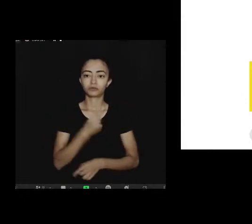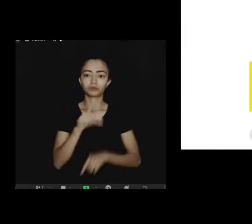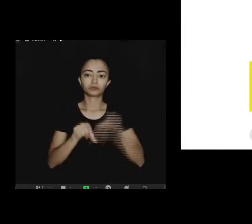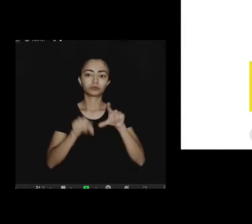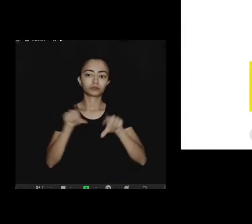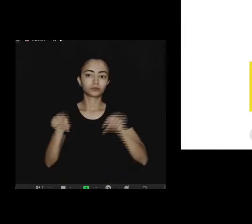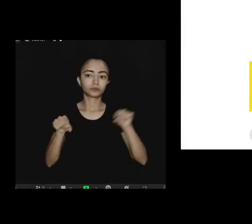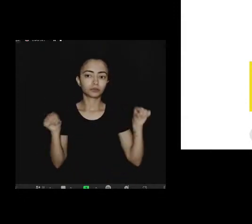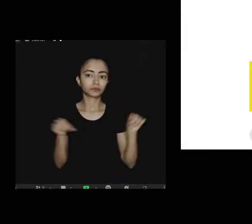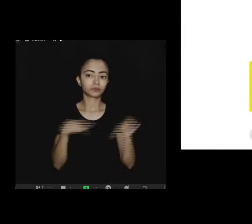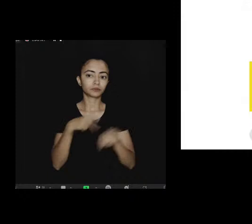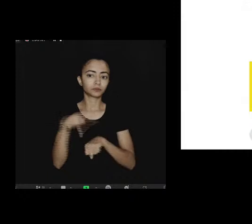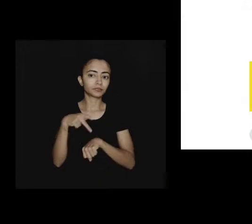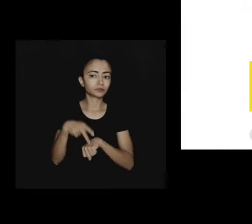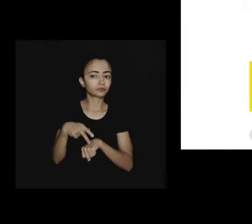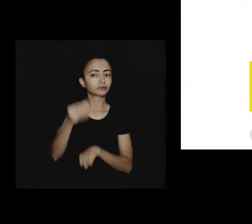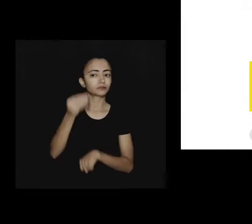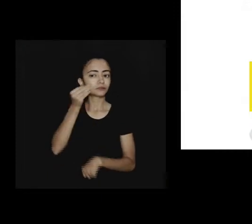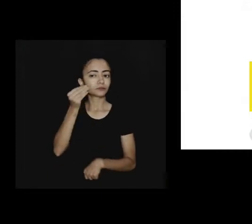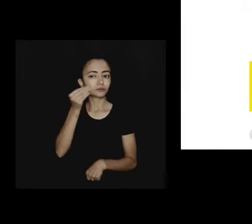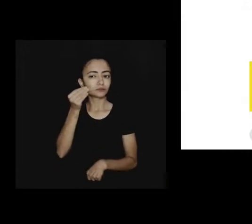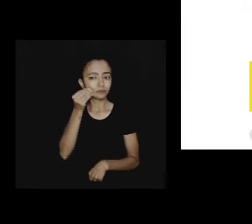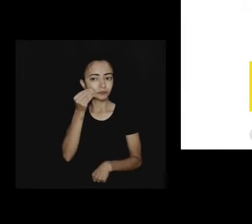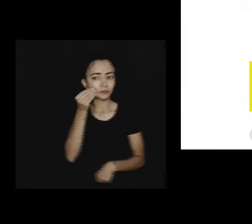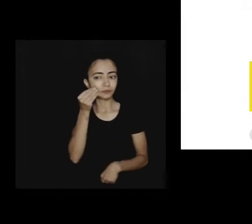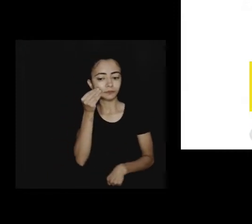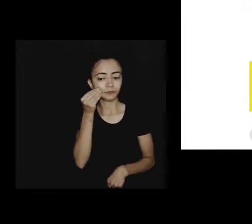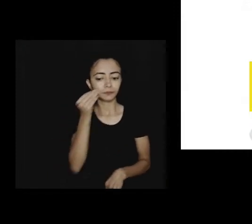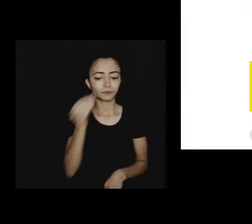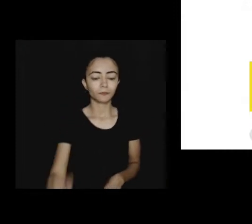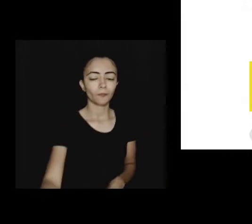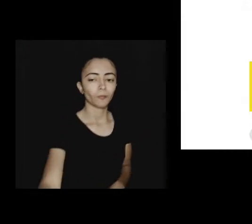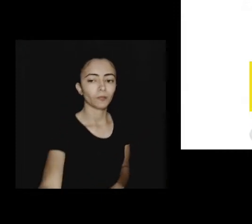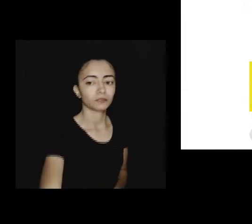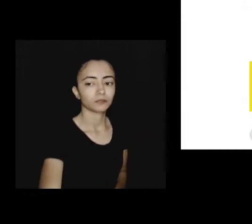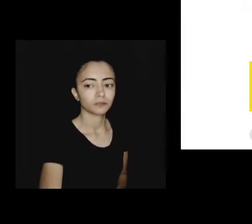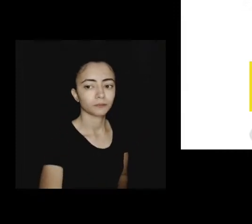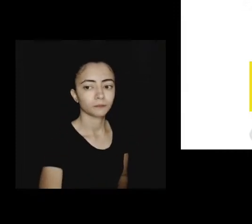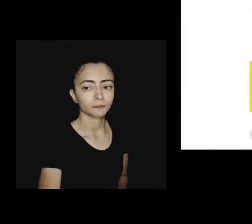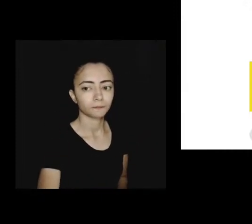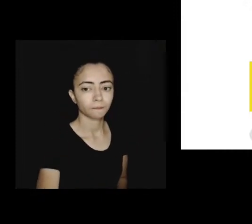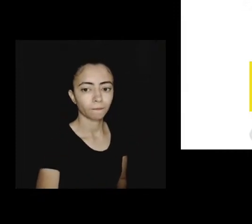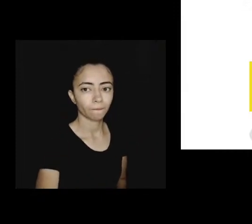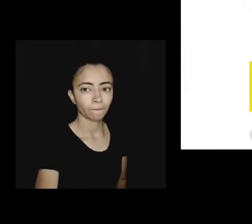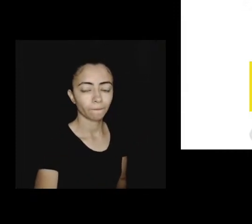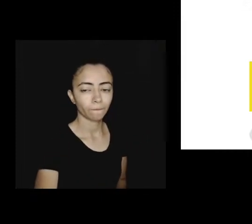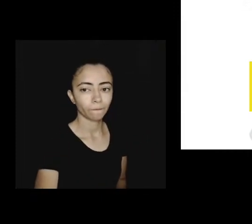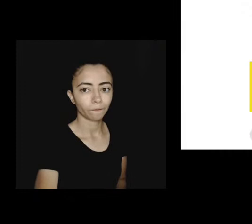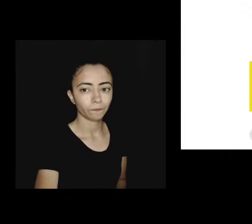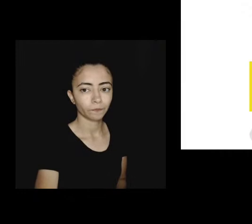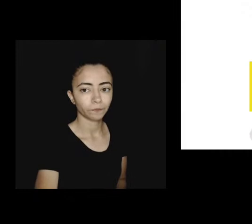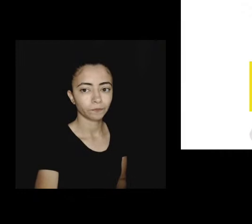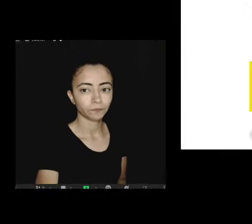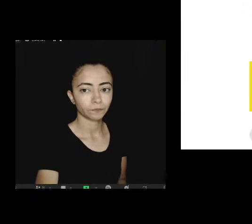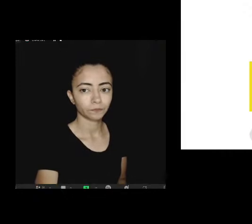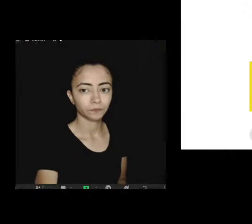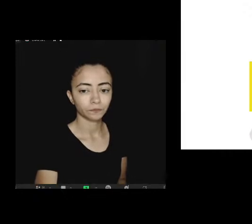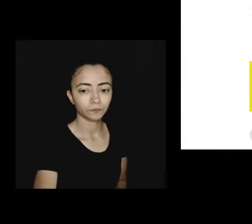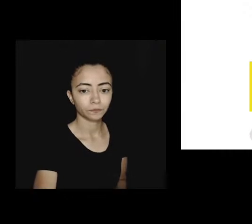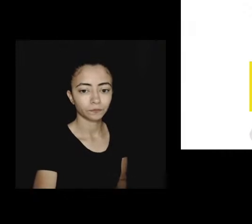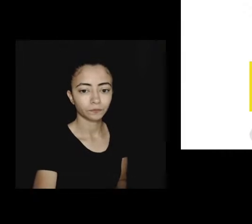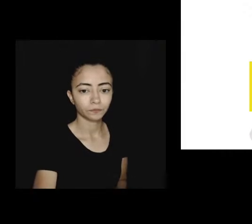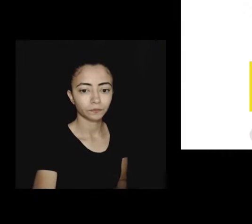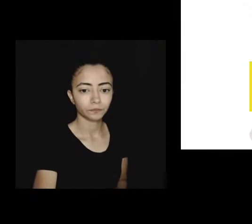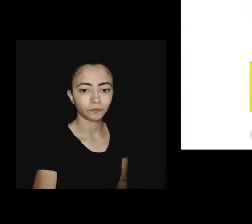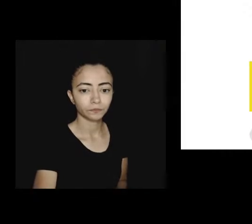that have high rates of breastfeeding, low rates of breastfeeding, countries that have good alignment with the code of marketing, and those that have very poor alignment with the code